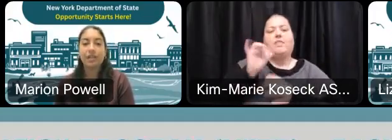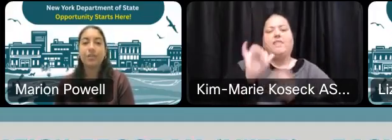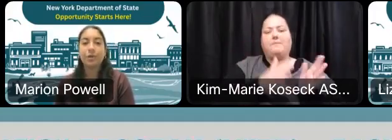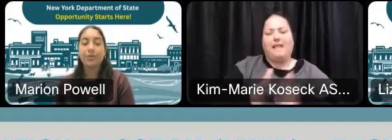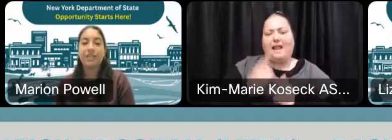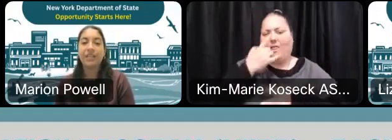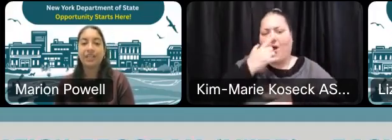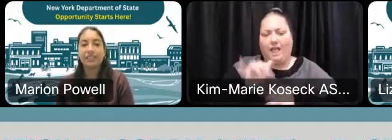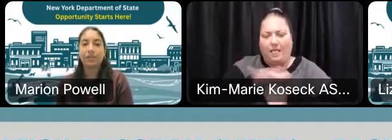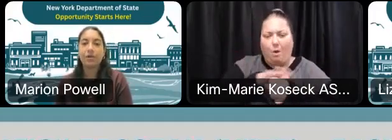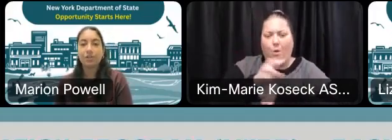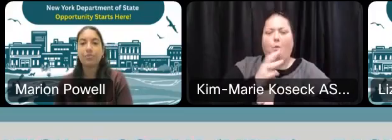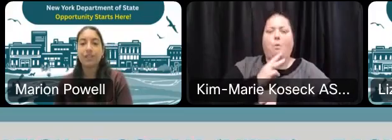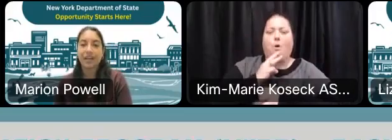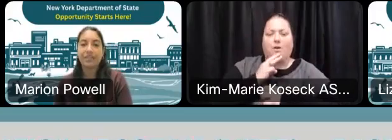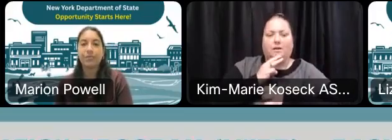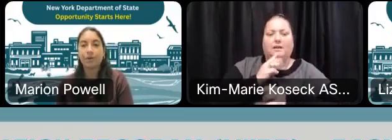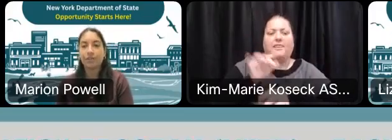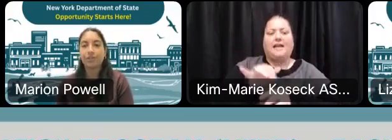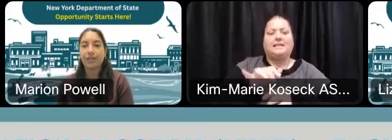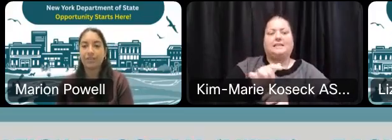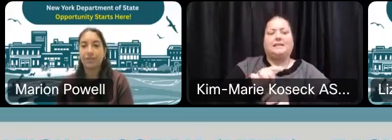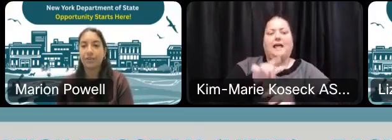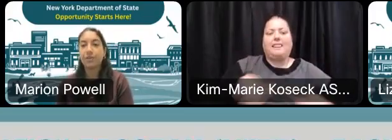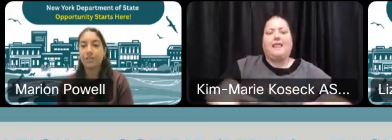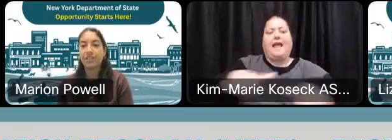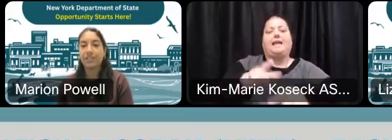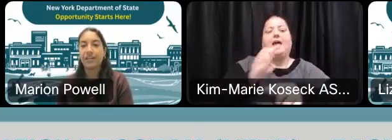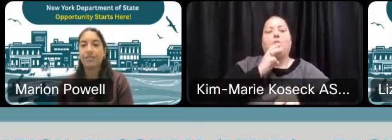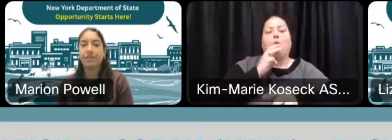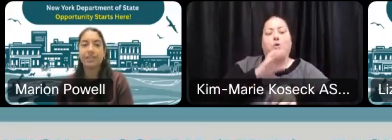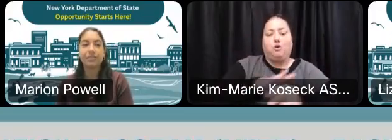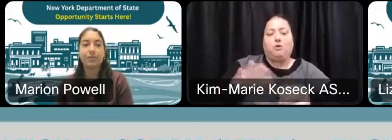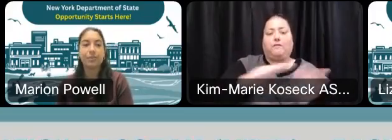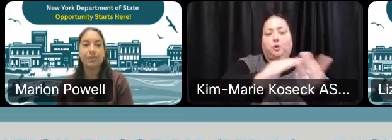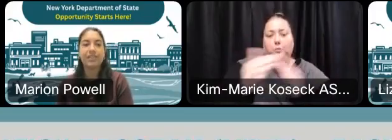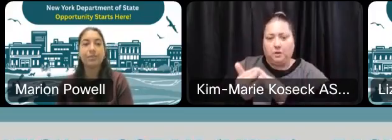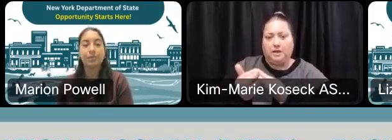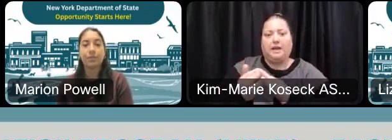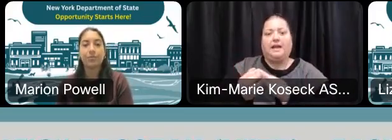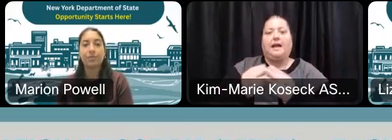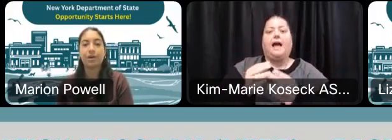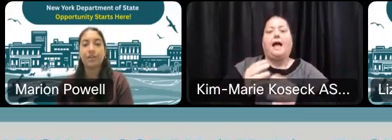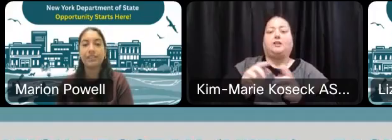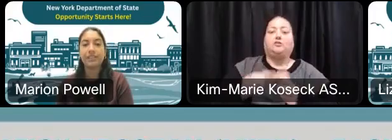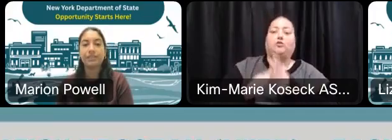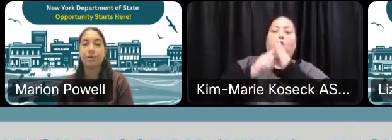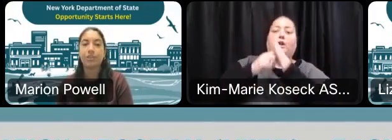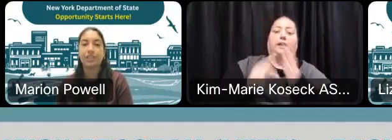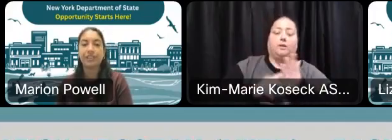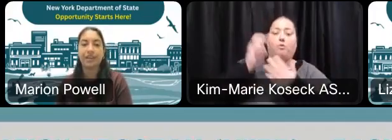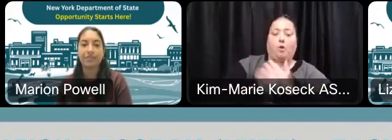the LWRP is a long-term land and water use plan for your community and a means for implementing the program with